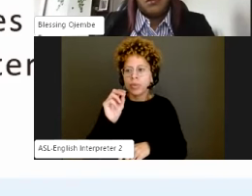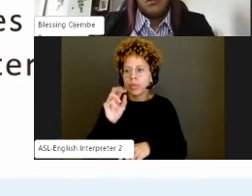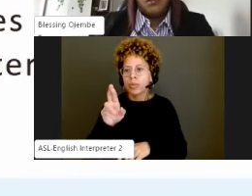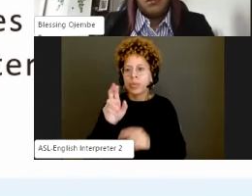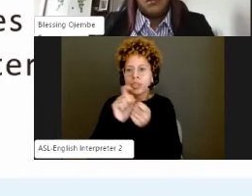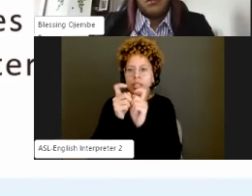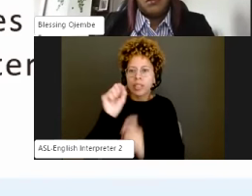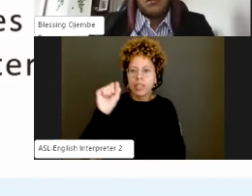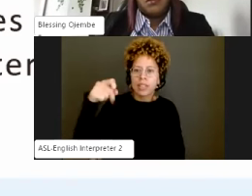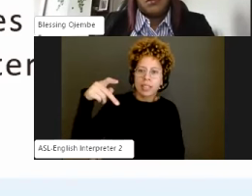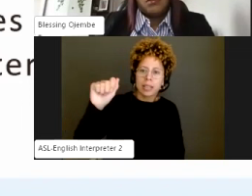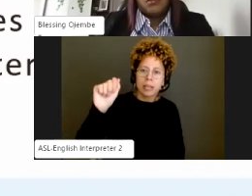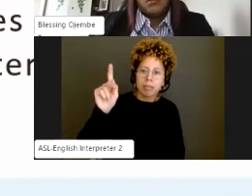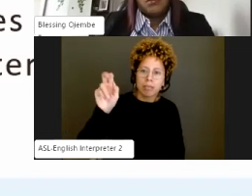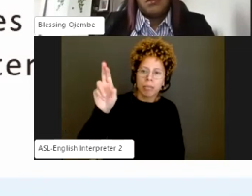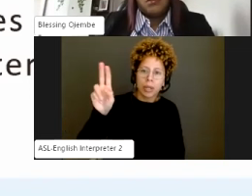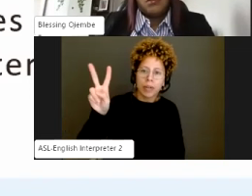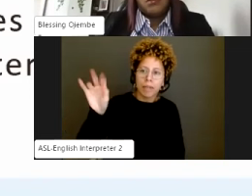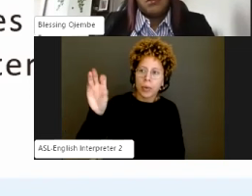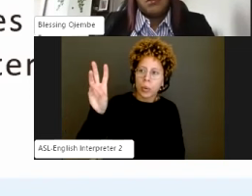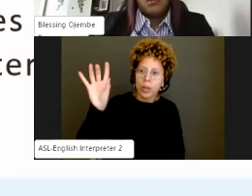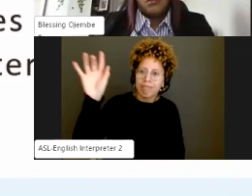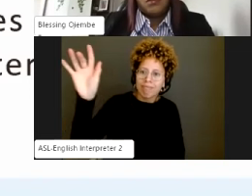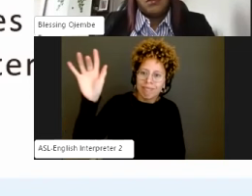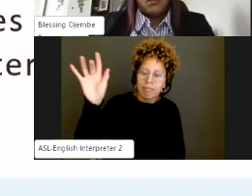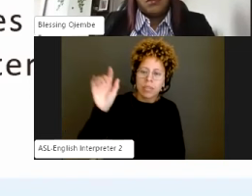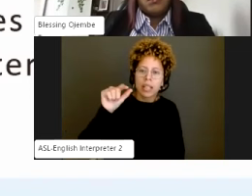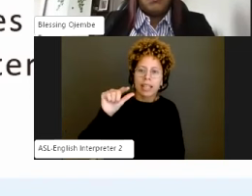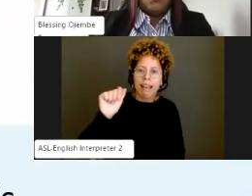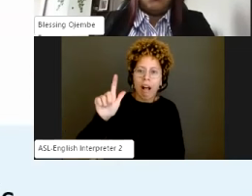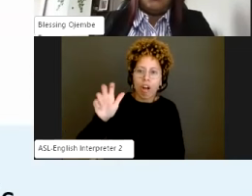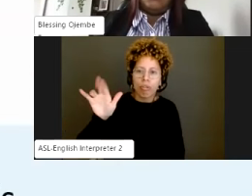as opposed to gallery view. Those choices are up to you.